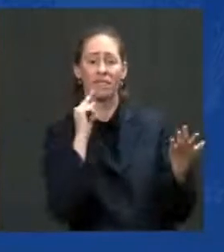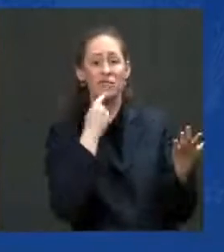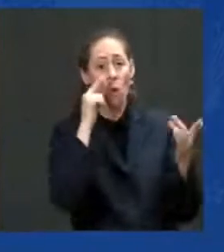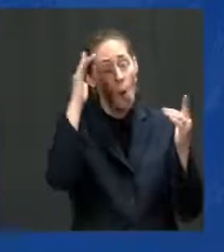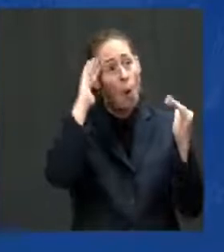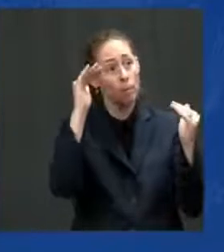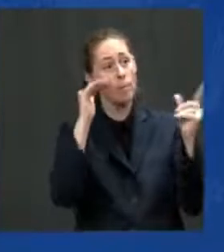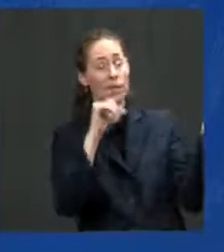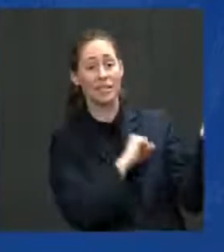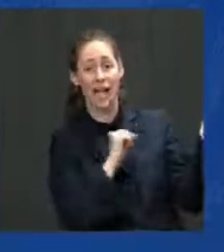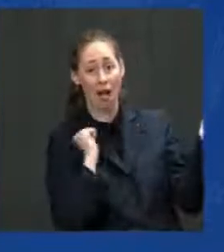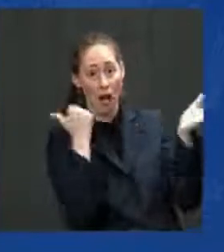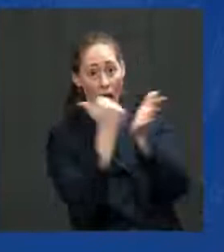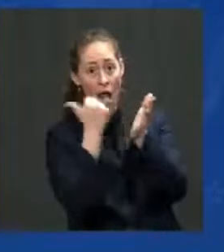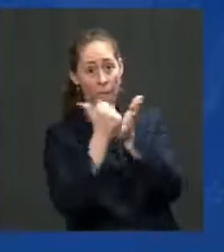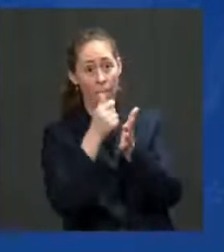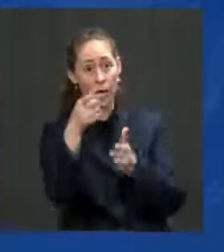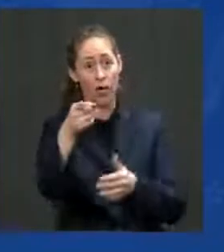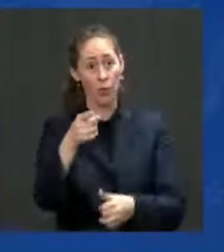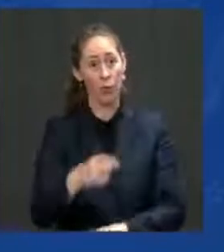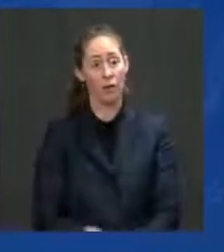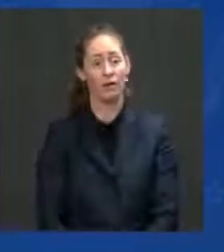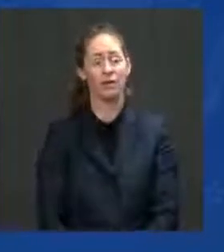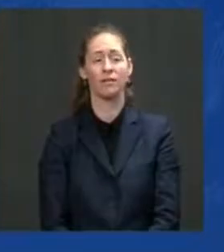you. One team, one cause.